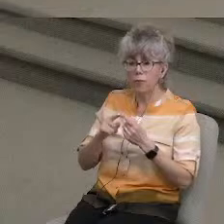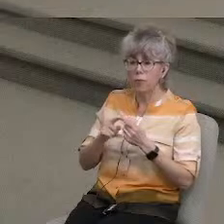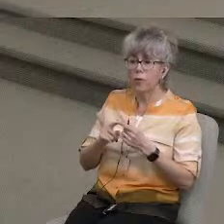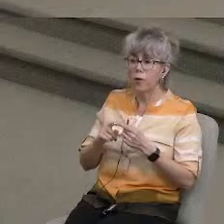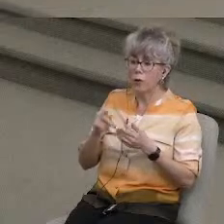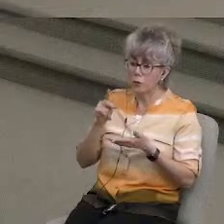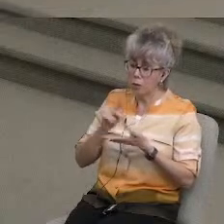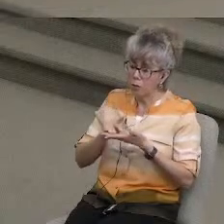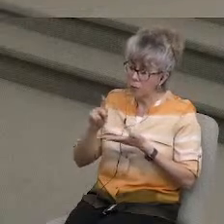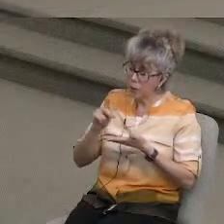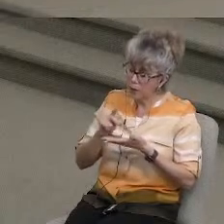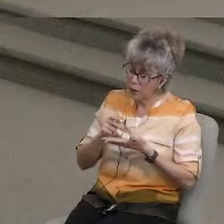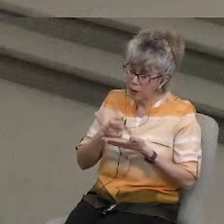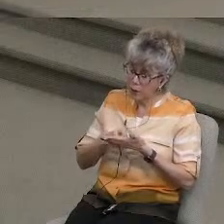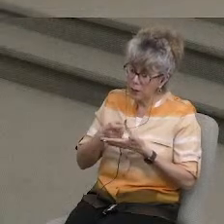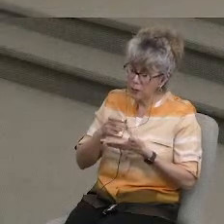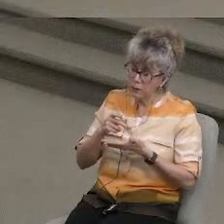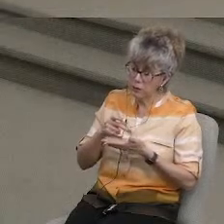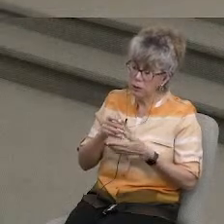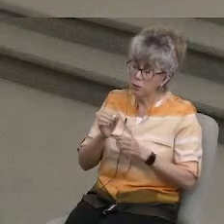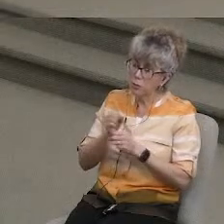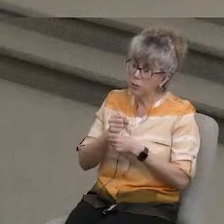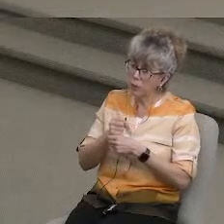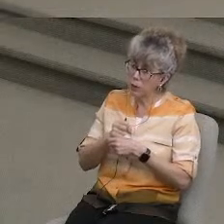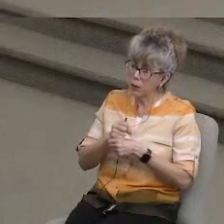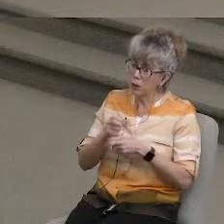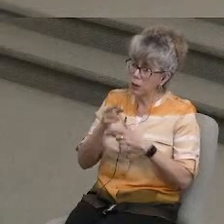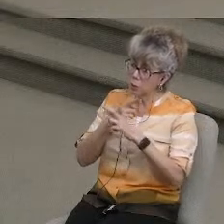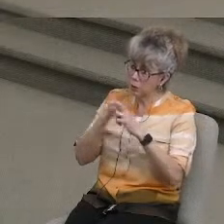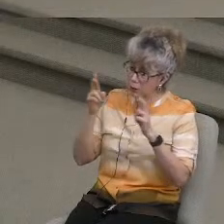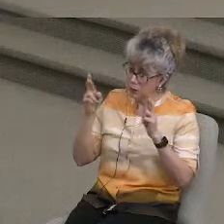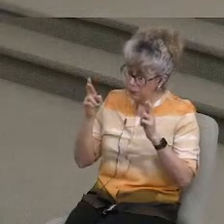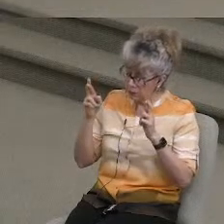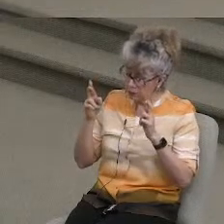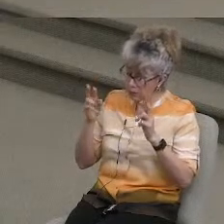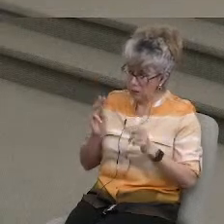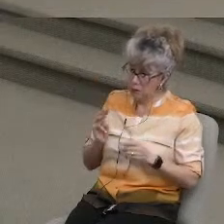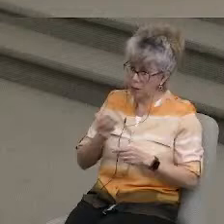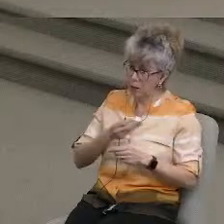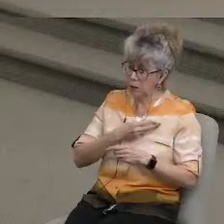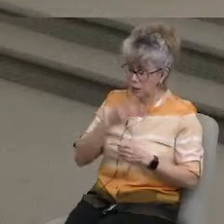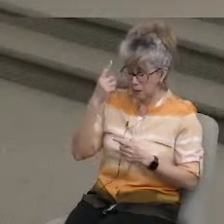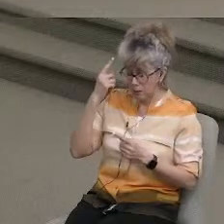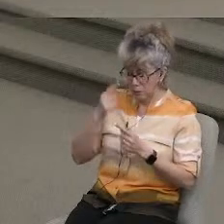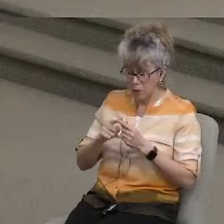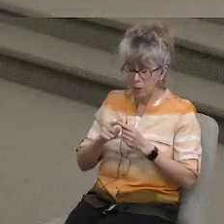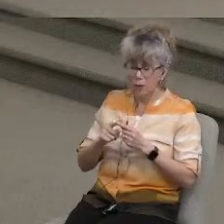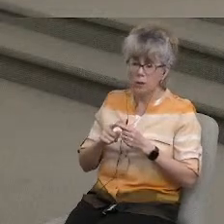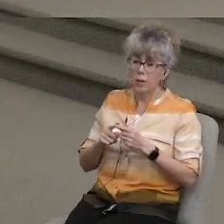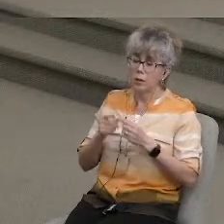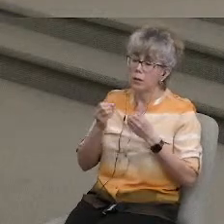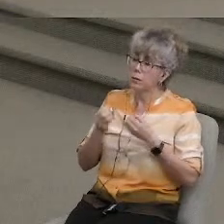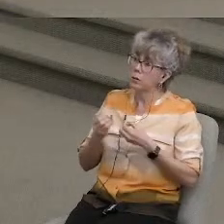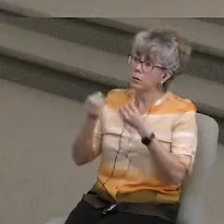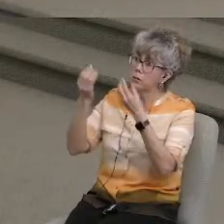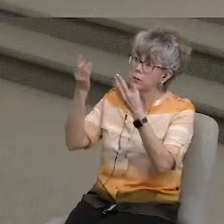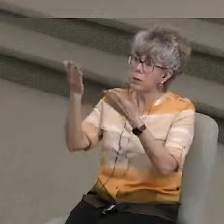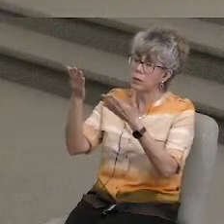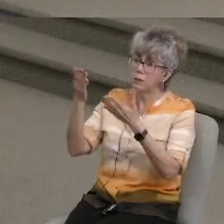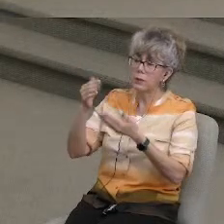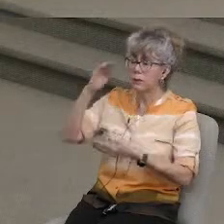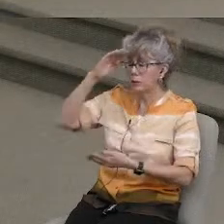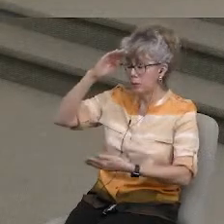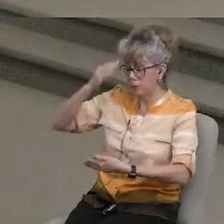price that you made, redeeming us by the sacrifice of your